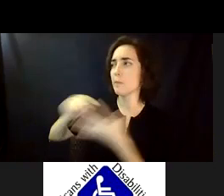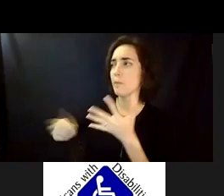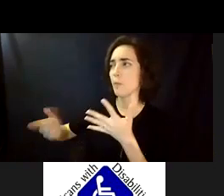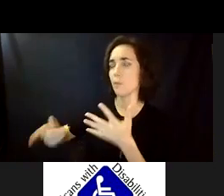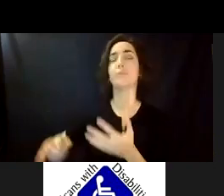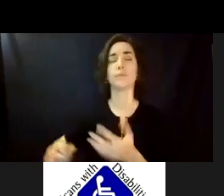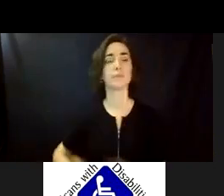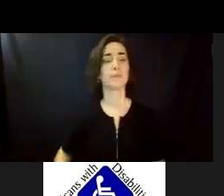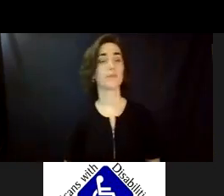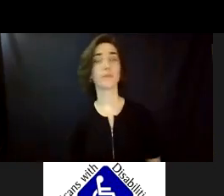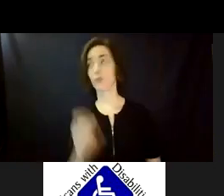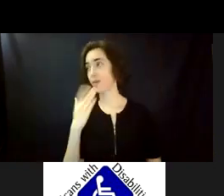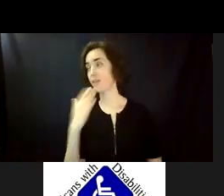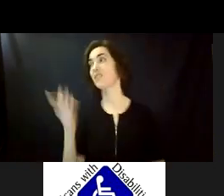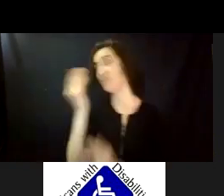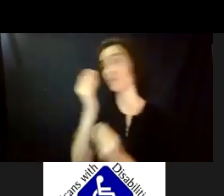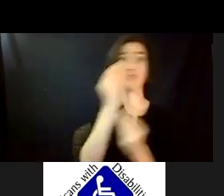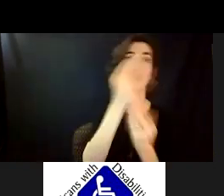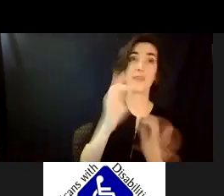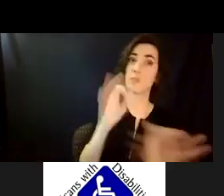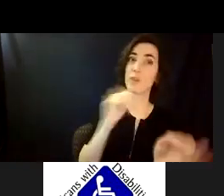Okay, thank you. It's free, it doesn't cost anything.